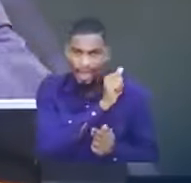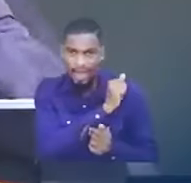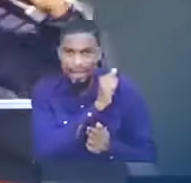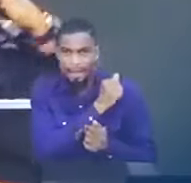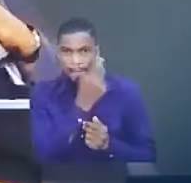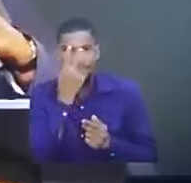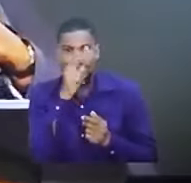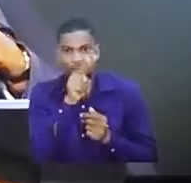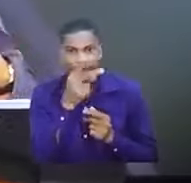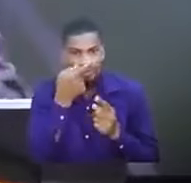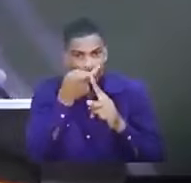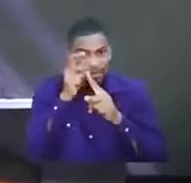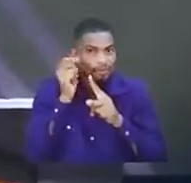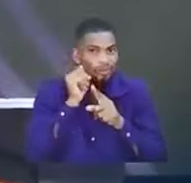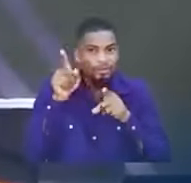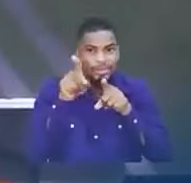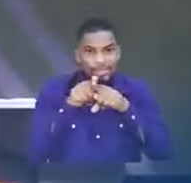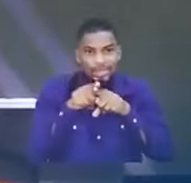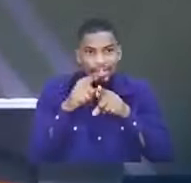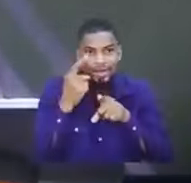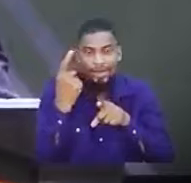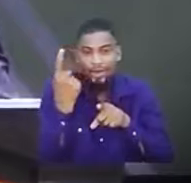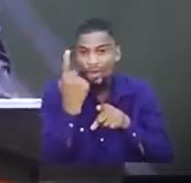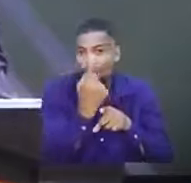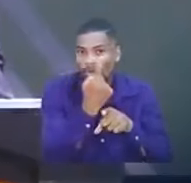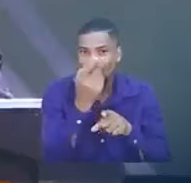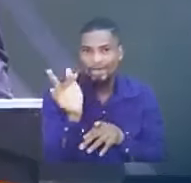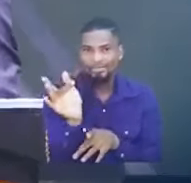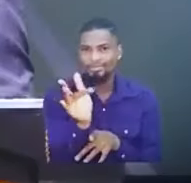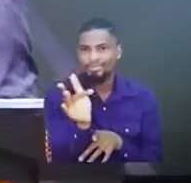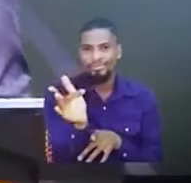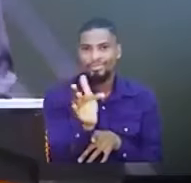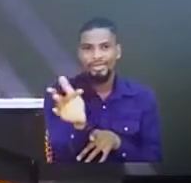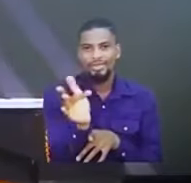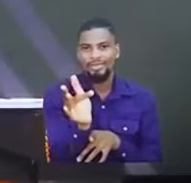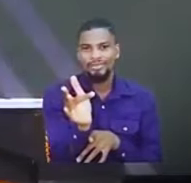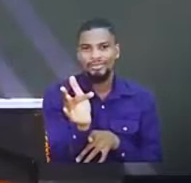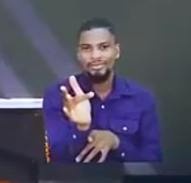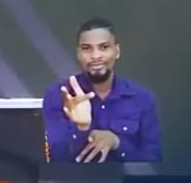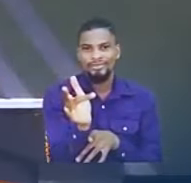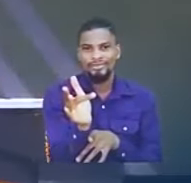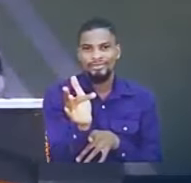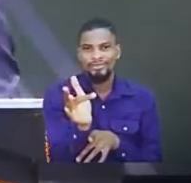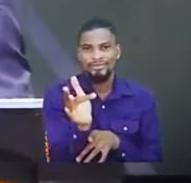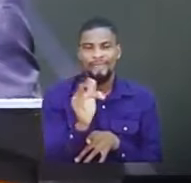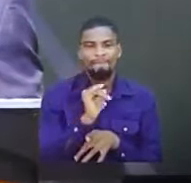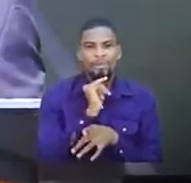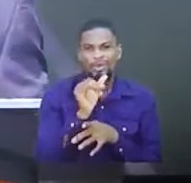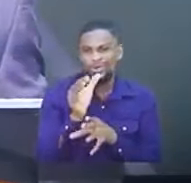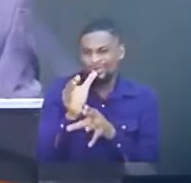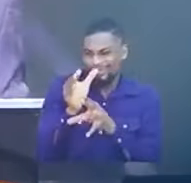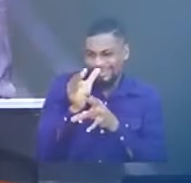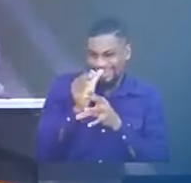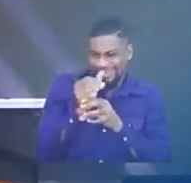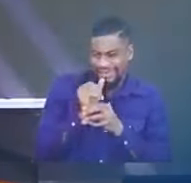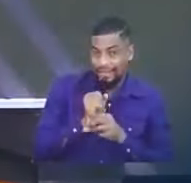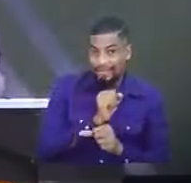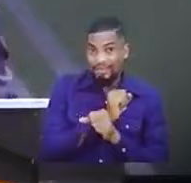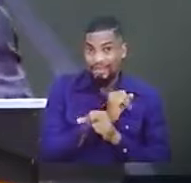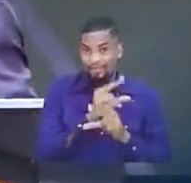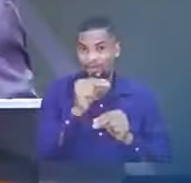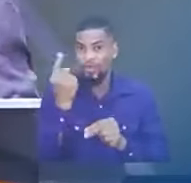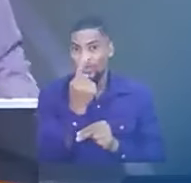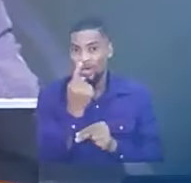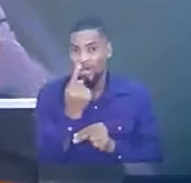from the sister was a getting love. He just wanted to get something from her. So when he had